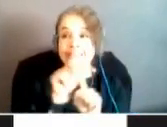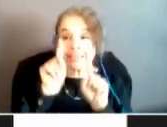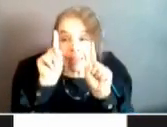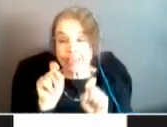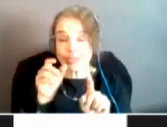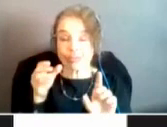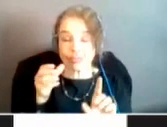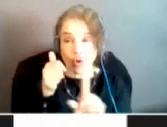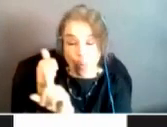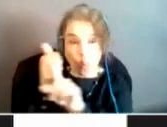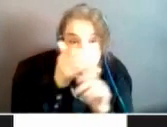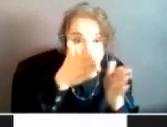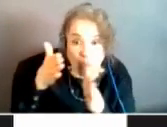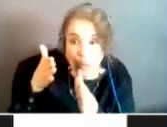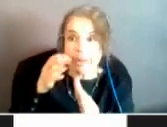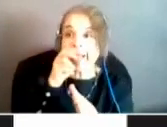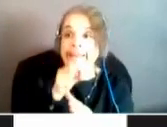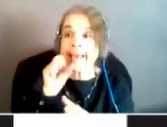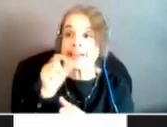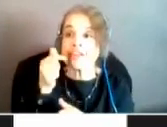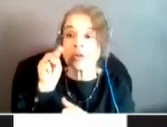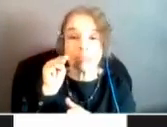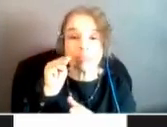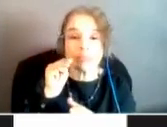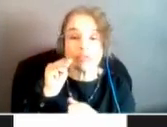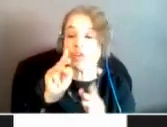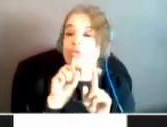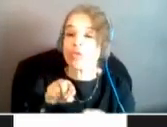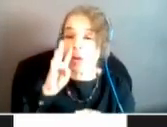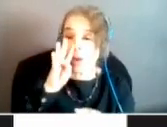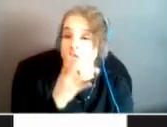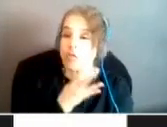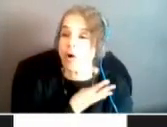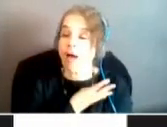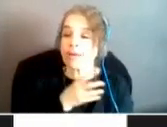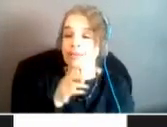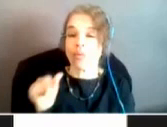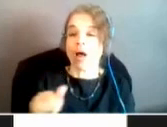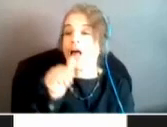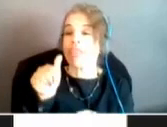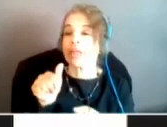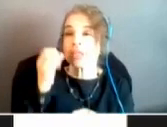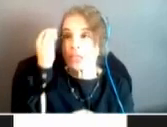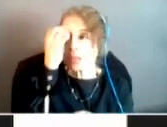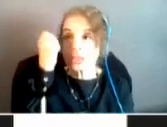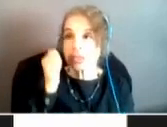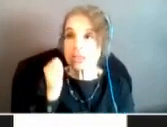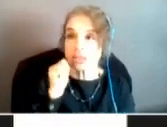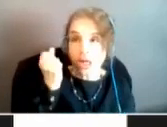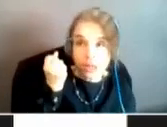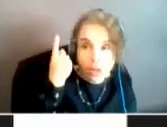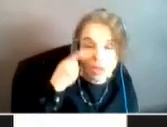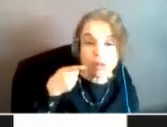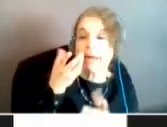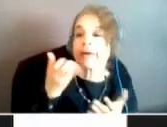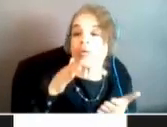examine their own ageism in order to avoid the trap of thinking it's understandable that they